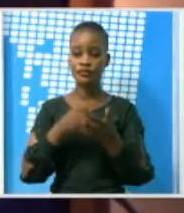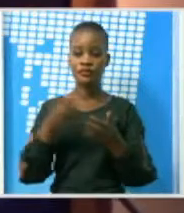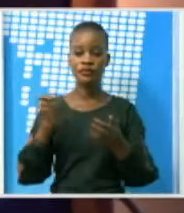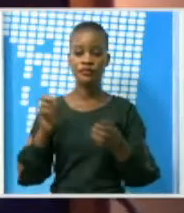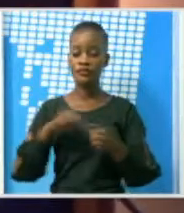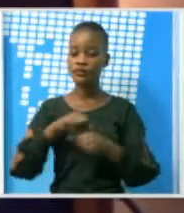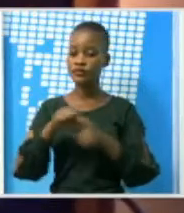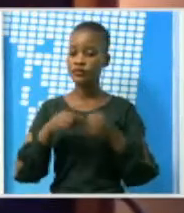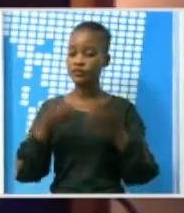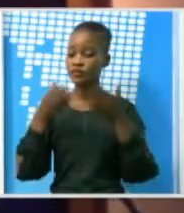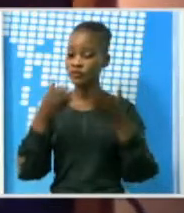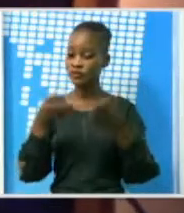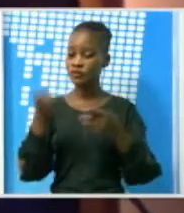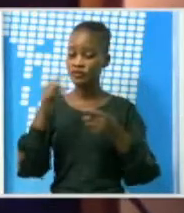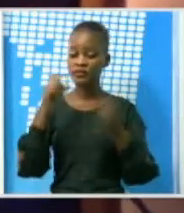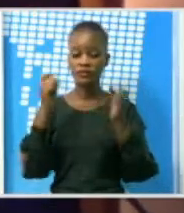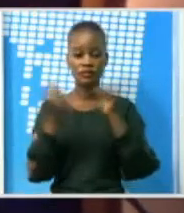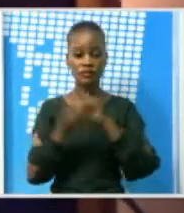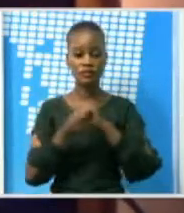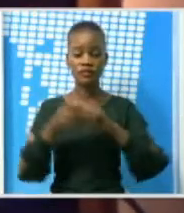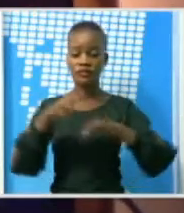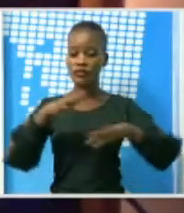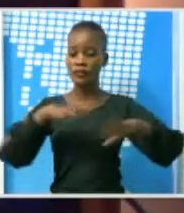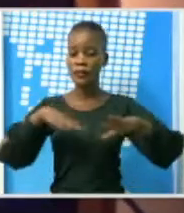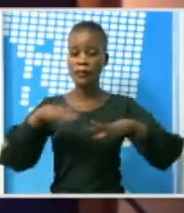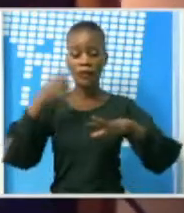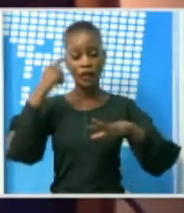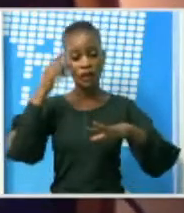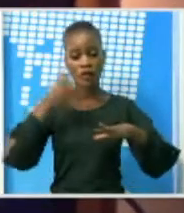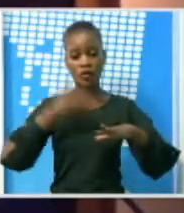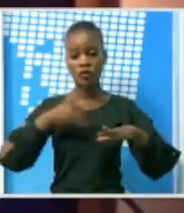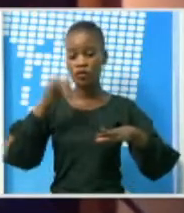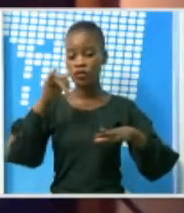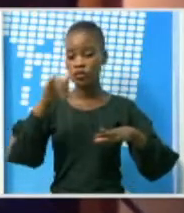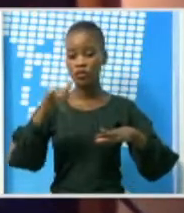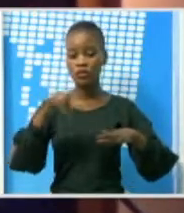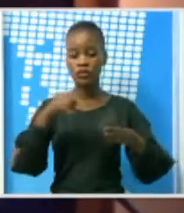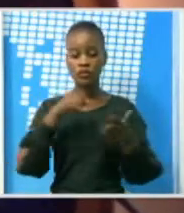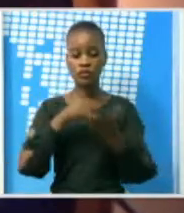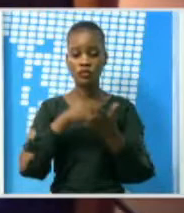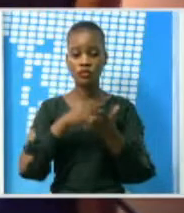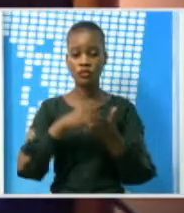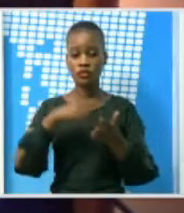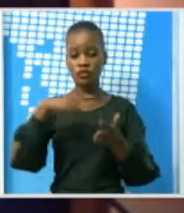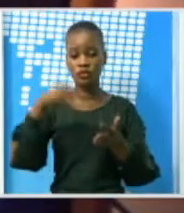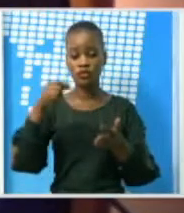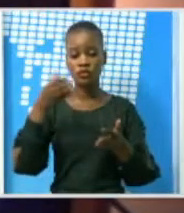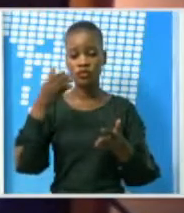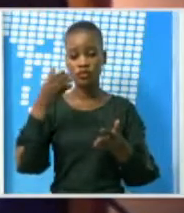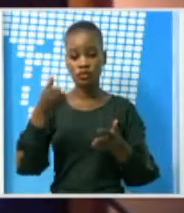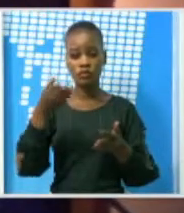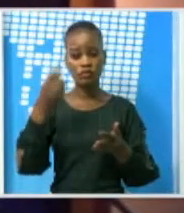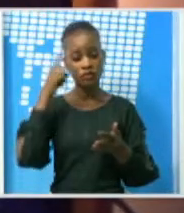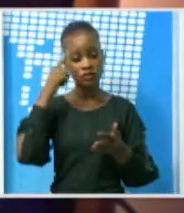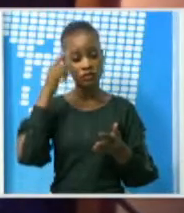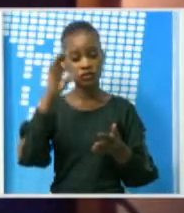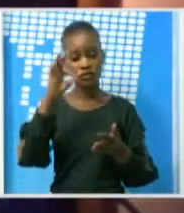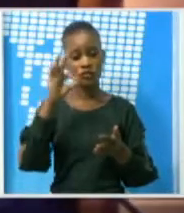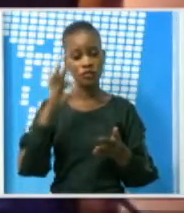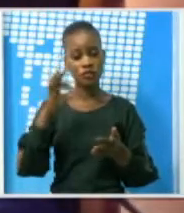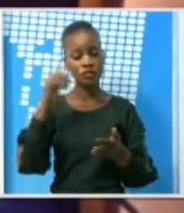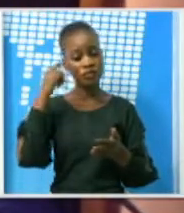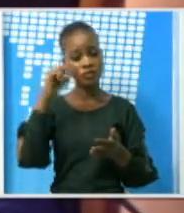about a just transition in the climate perspective, as the potential here is so vast. It makes sense simply